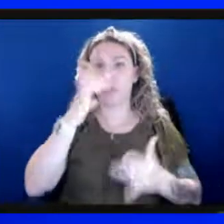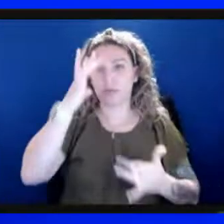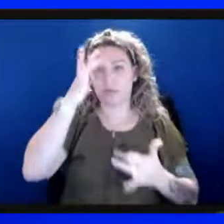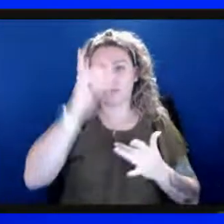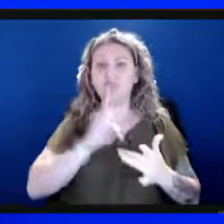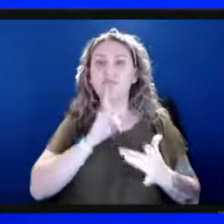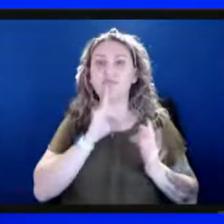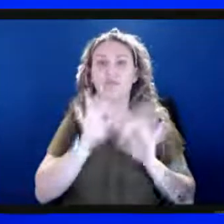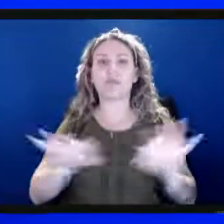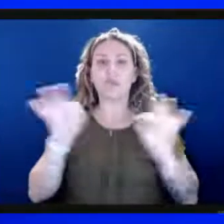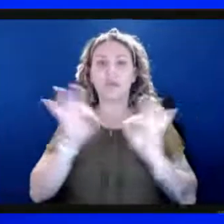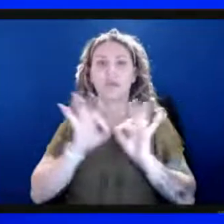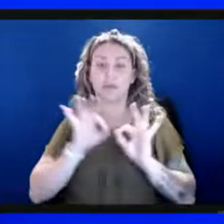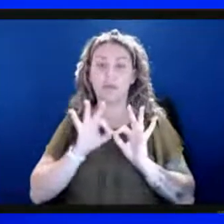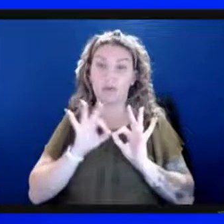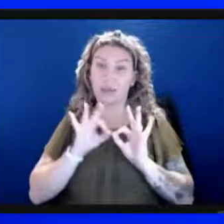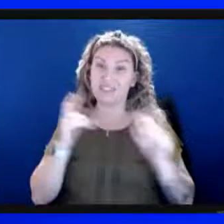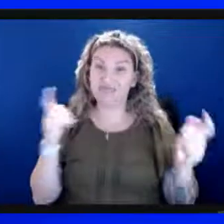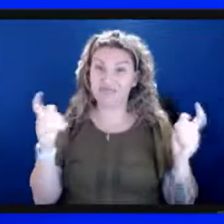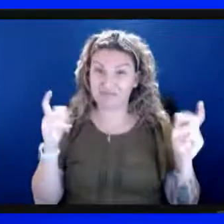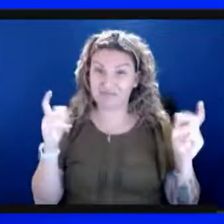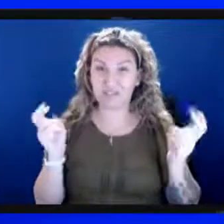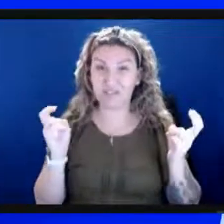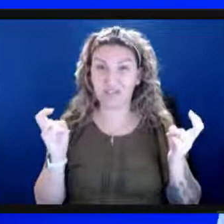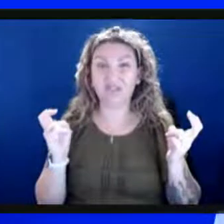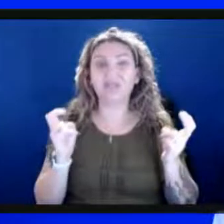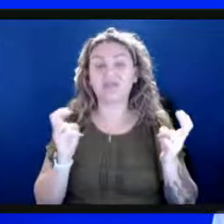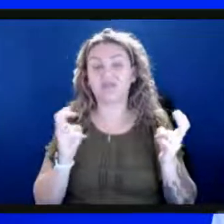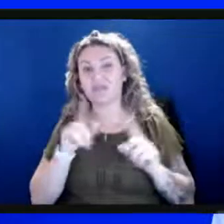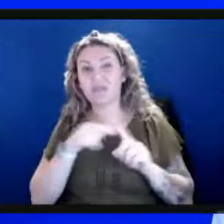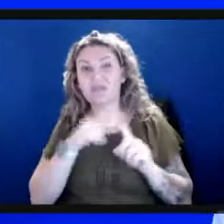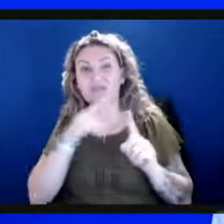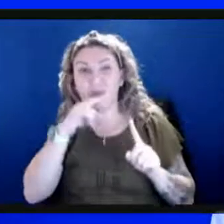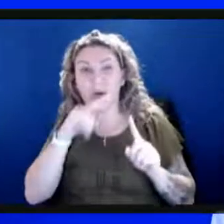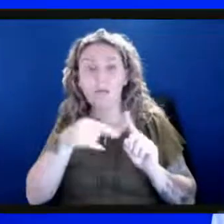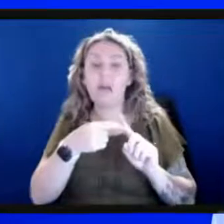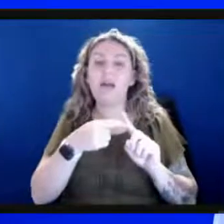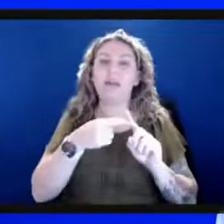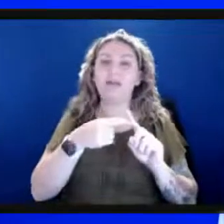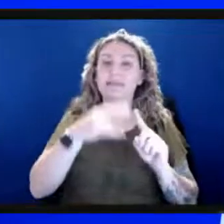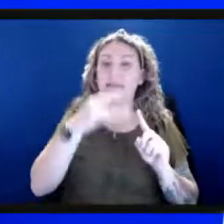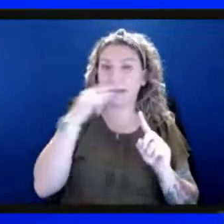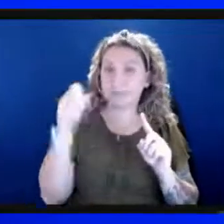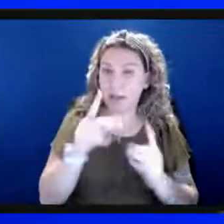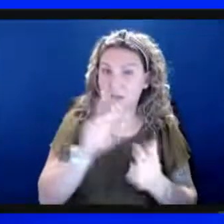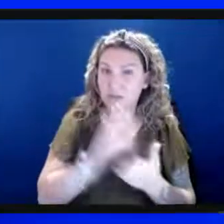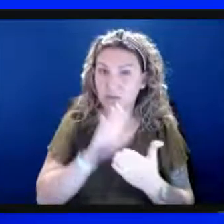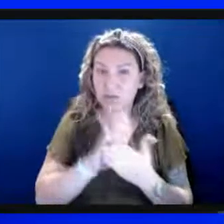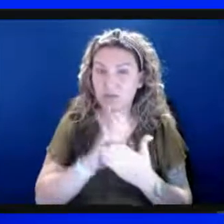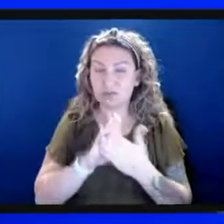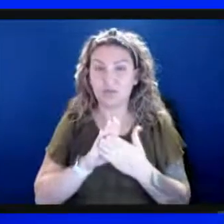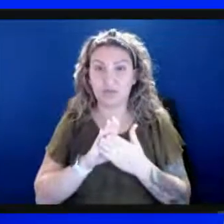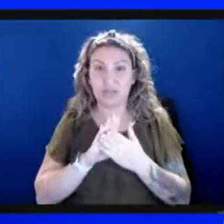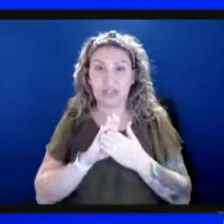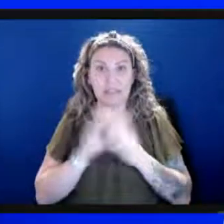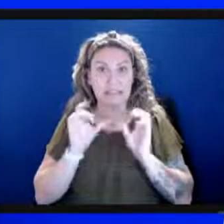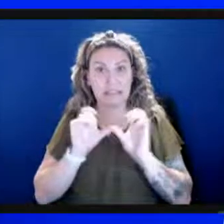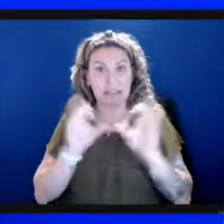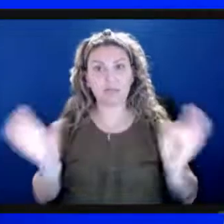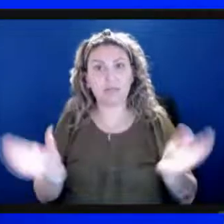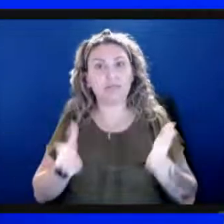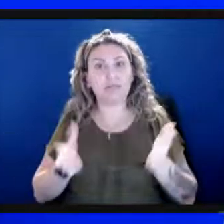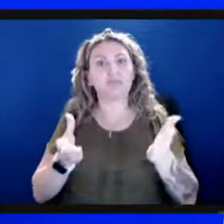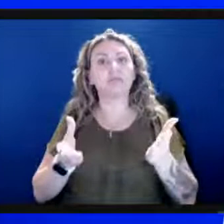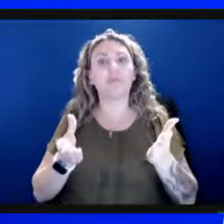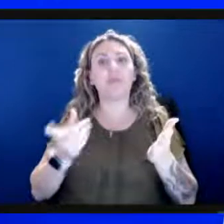a significant issue, and especially as we're talking about kids going back to school, so it's important to continue to endorse those childhood